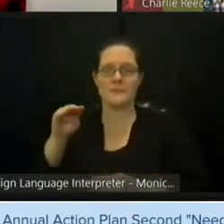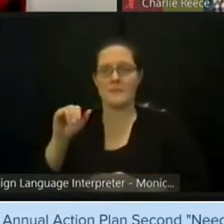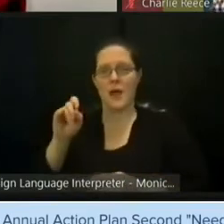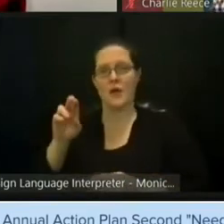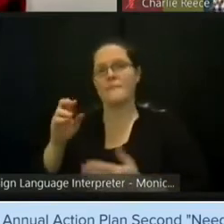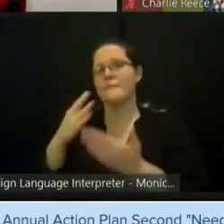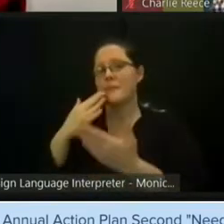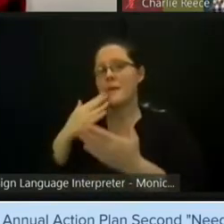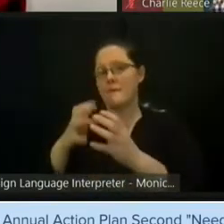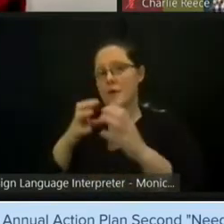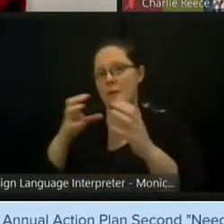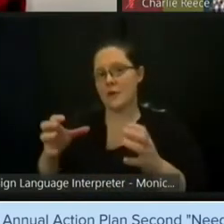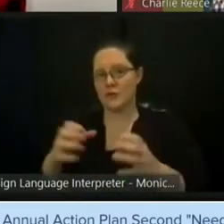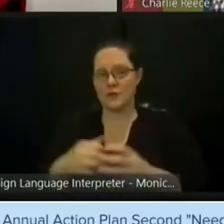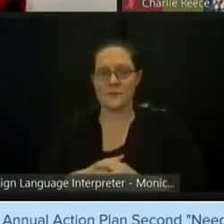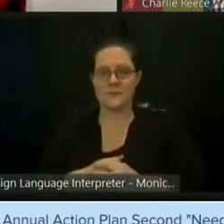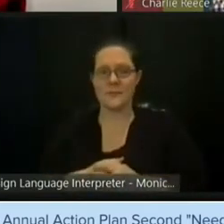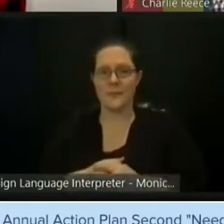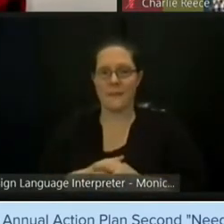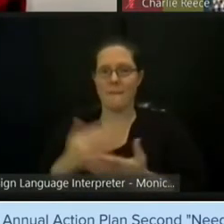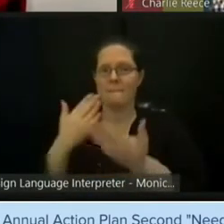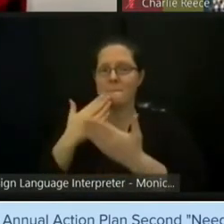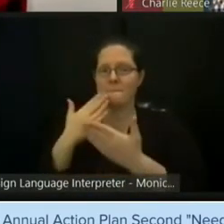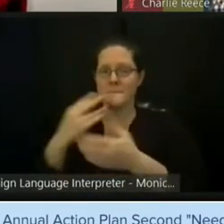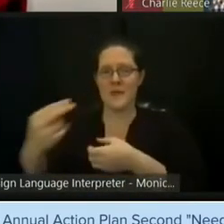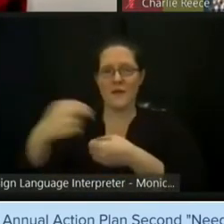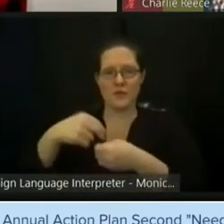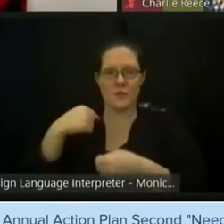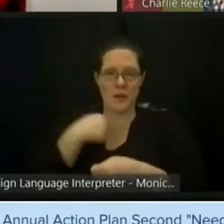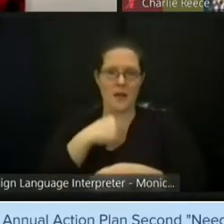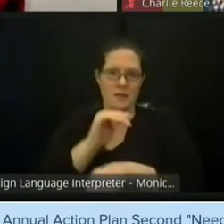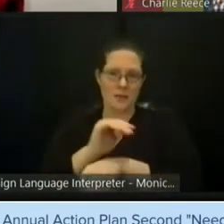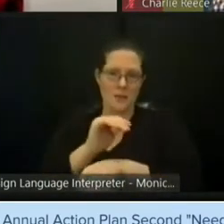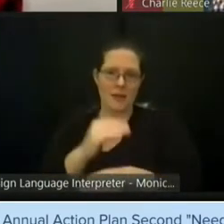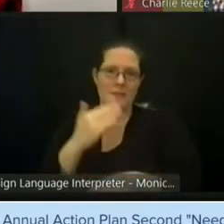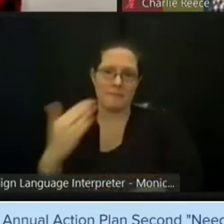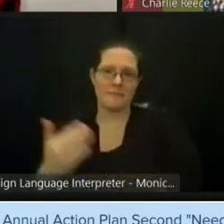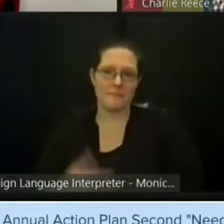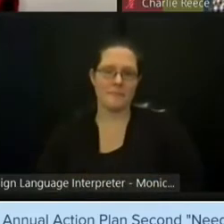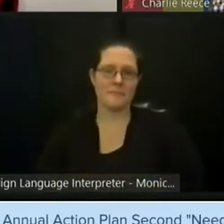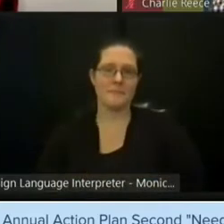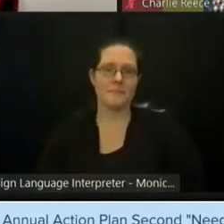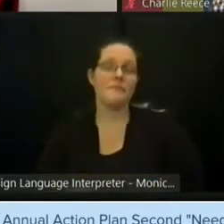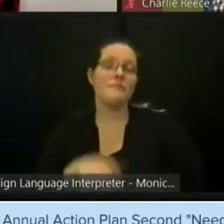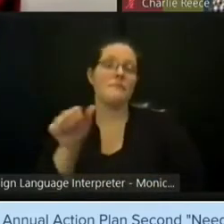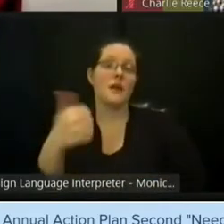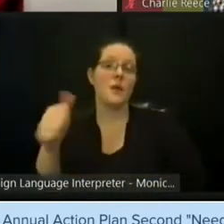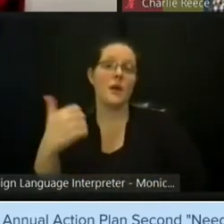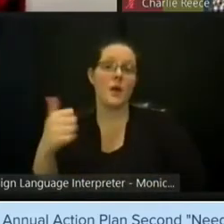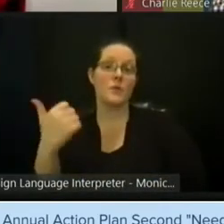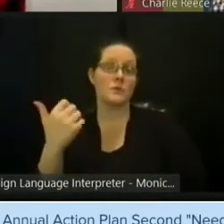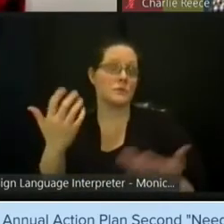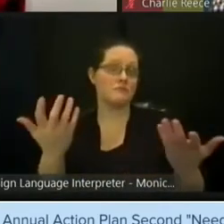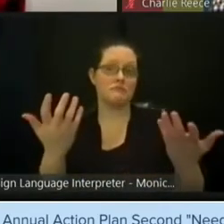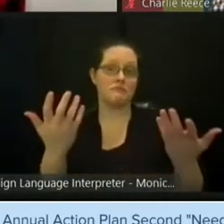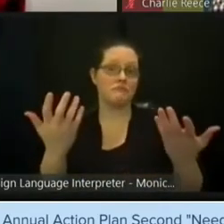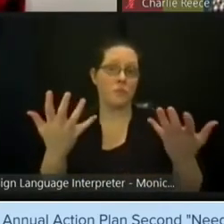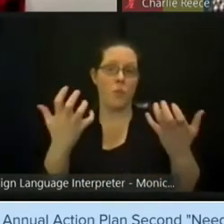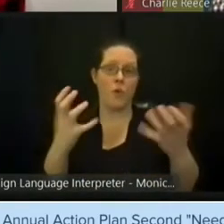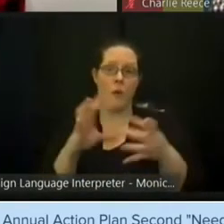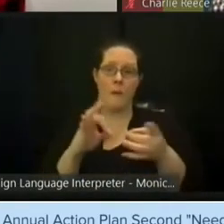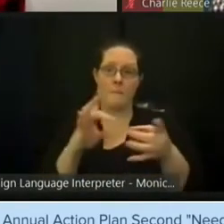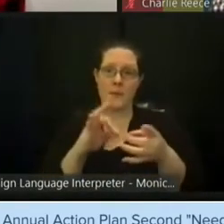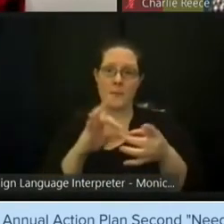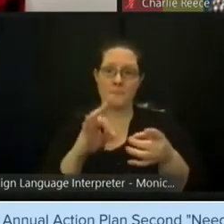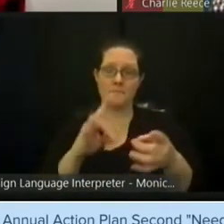Thank you very much. Thank you very much for being here with us, Ms. Azikpe. Is there anyone else here who has not been heard who would like to be heard on